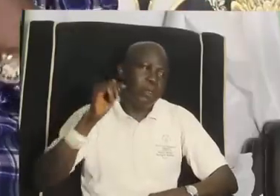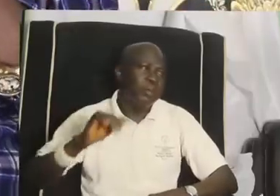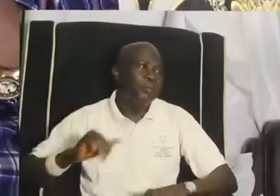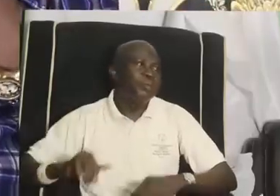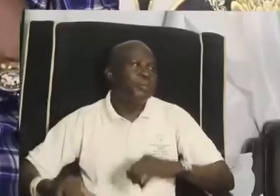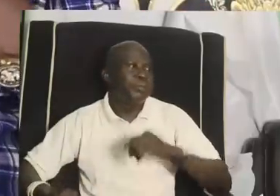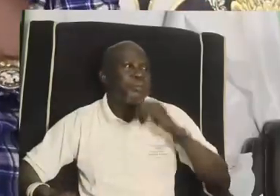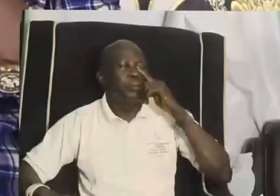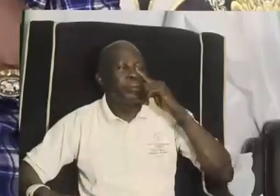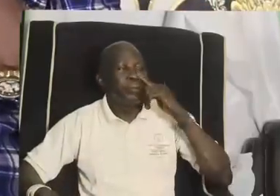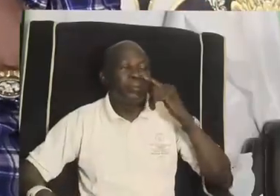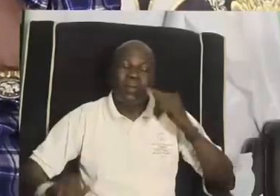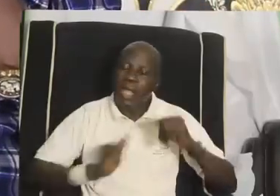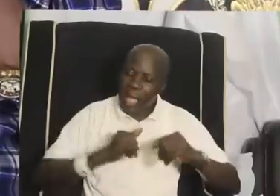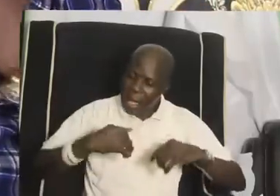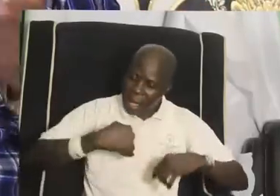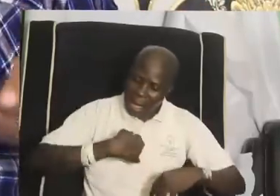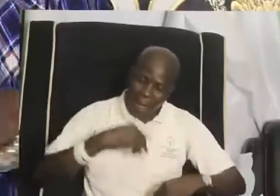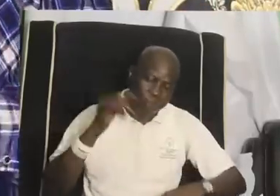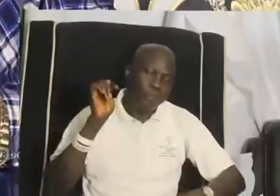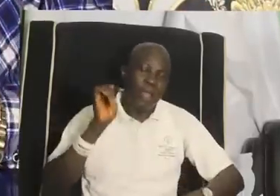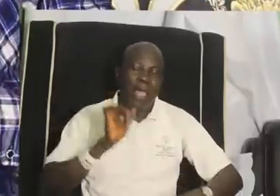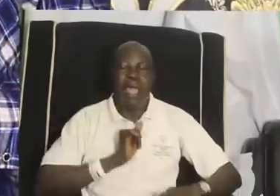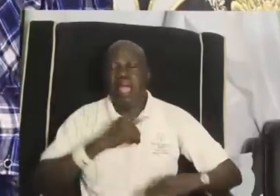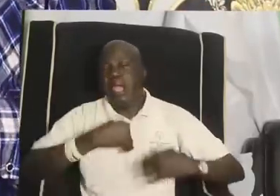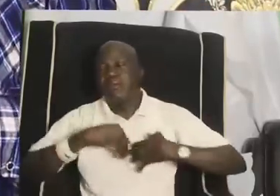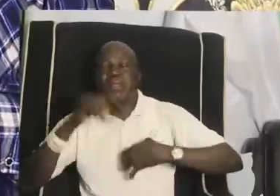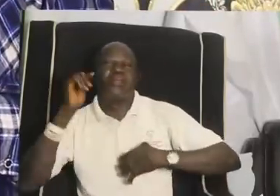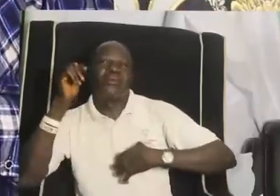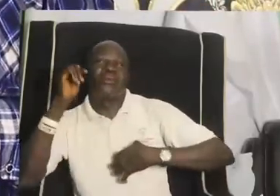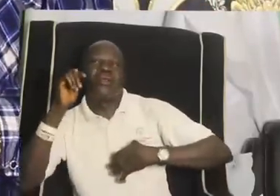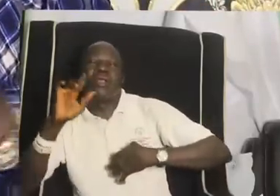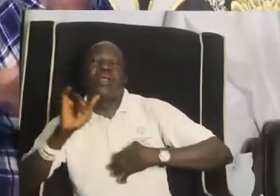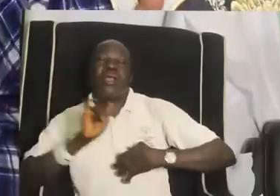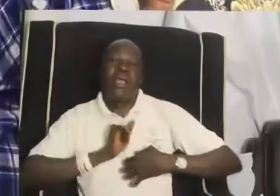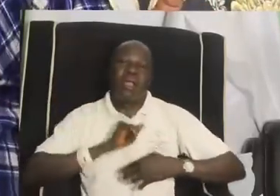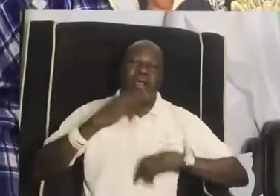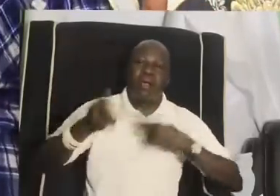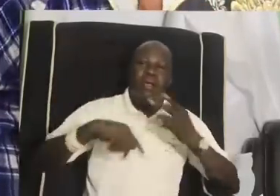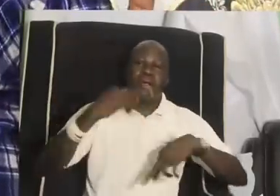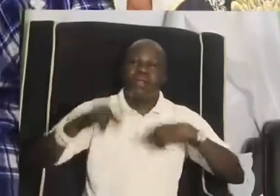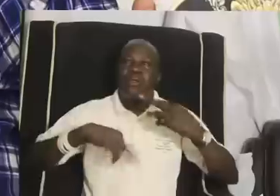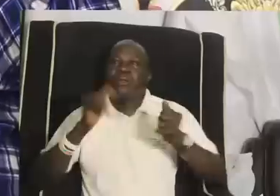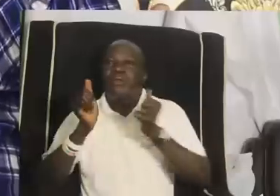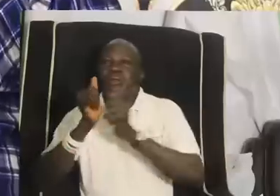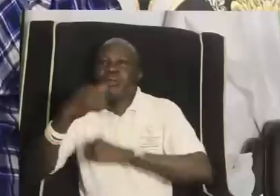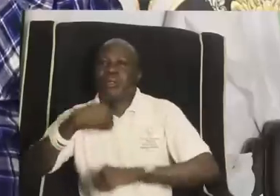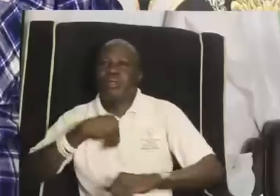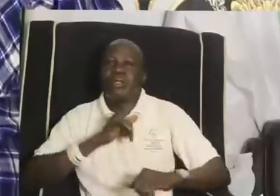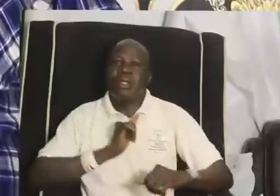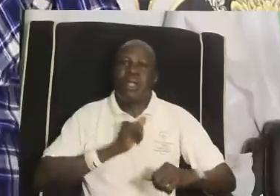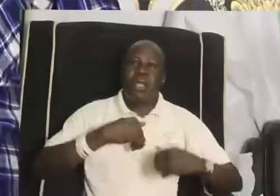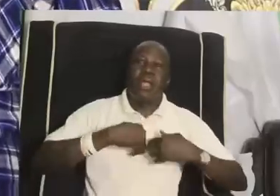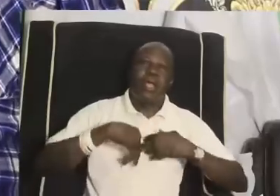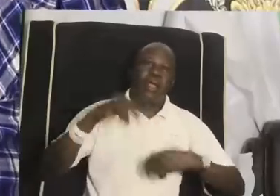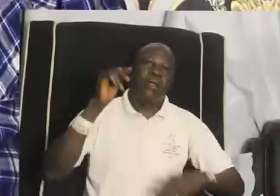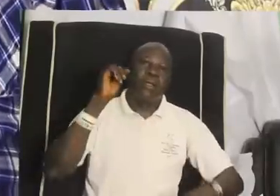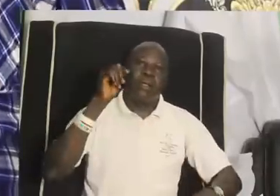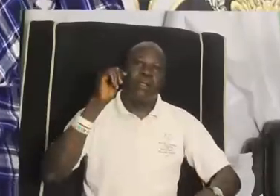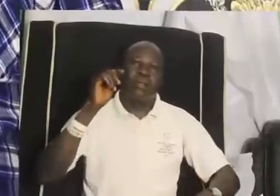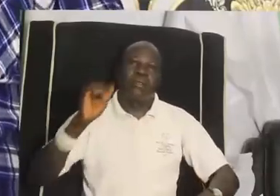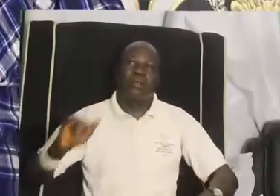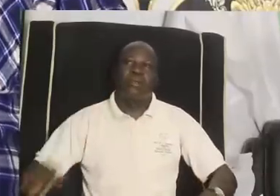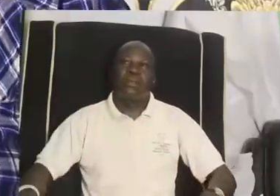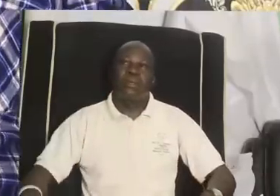leri kan emi leri kan emi leri kan e wa pa mi ya